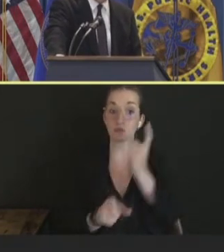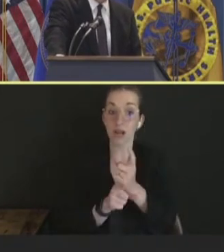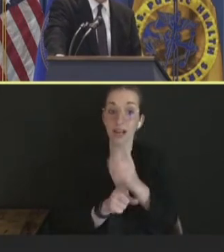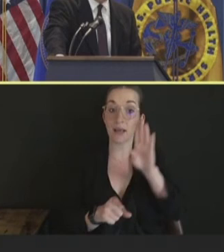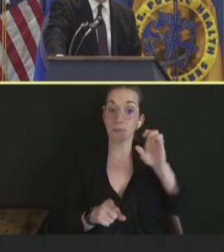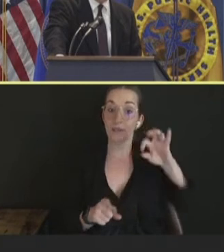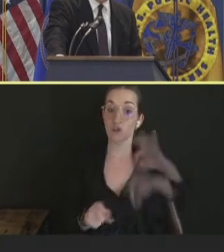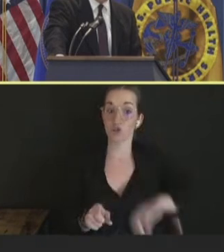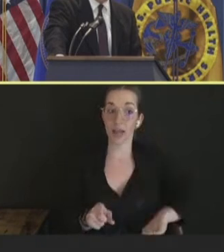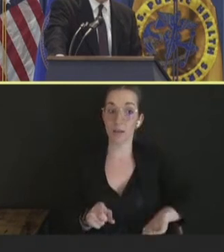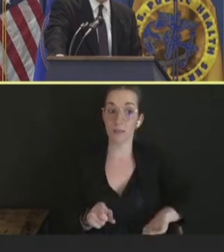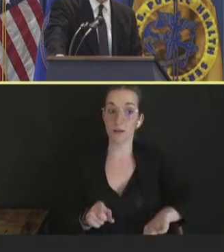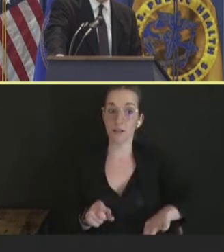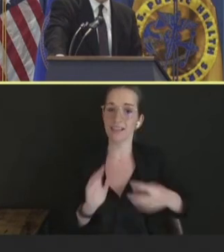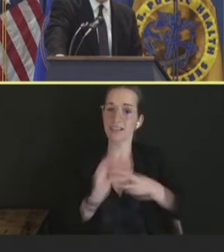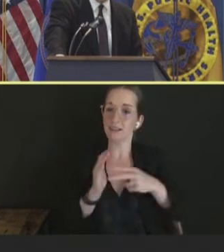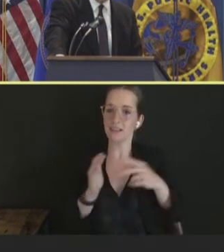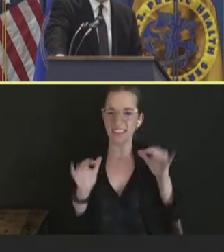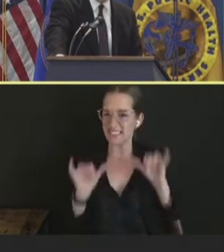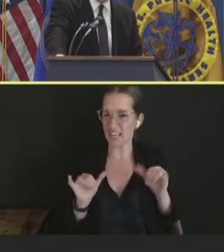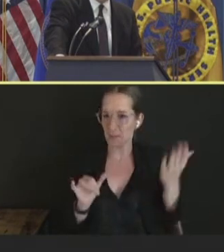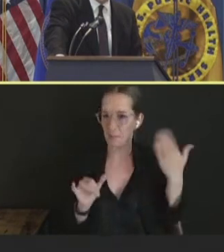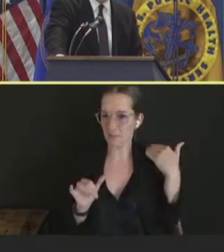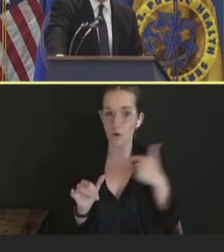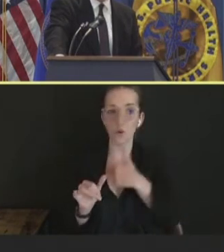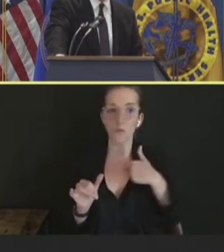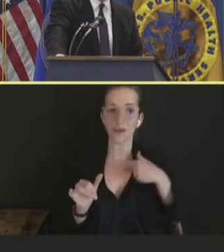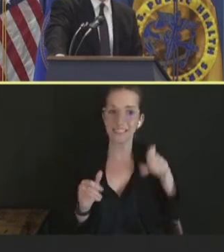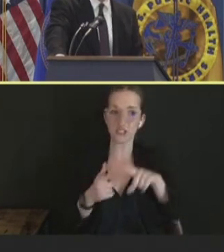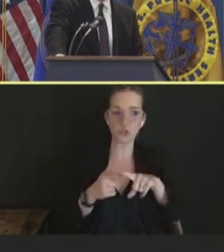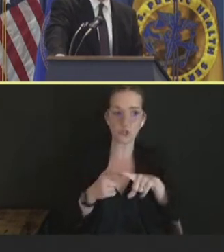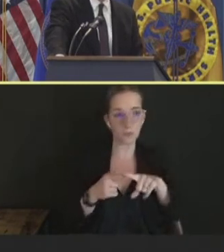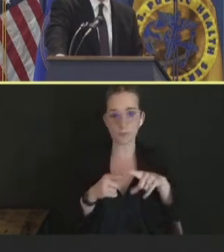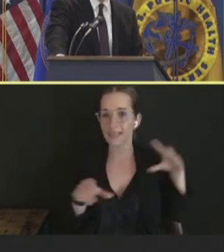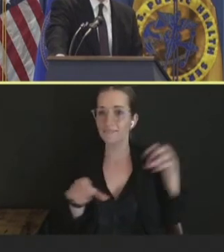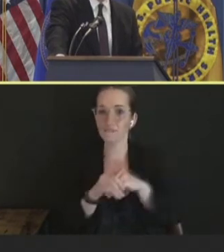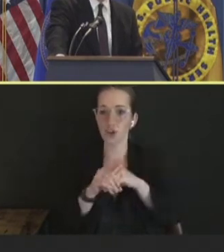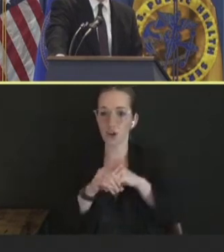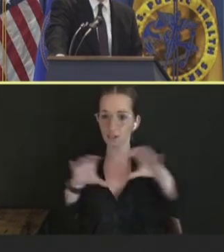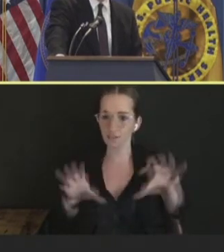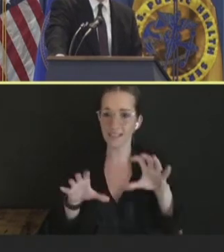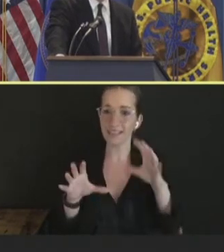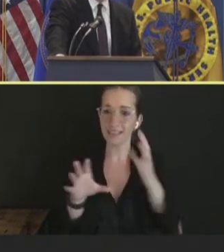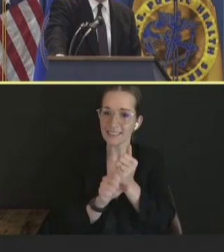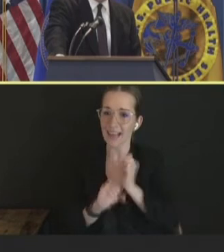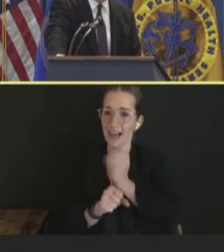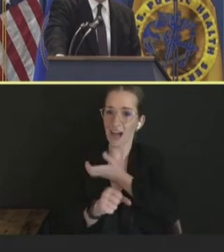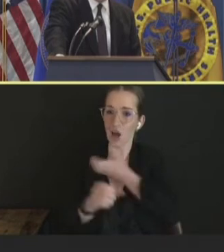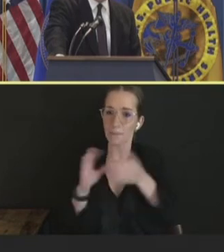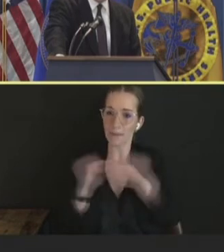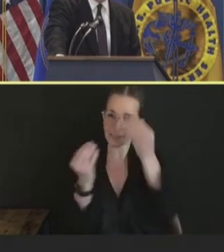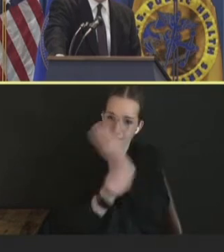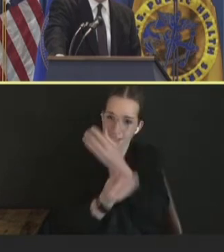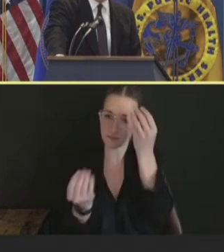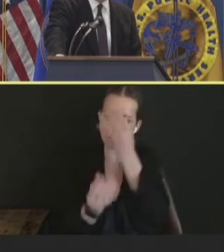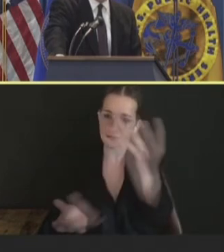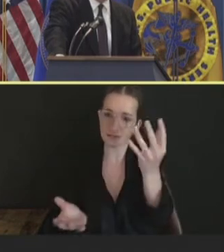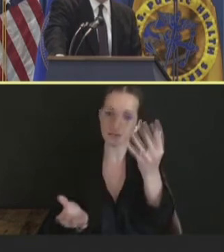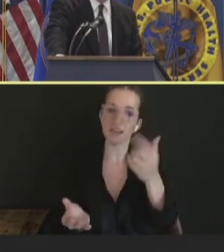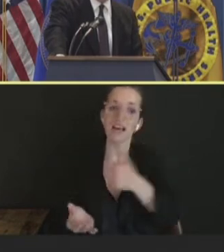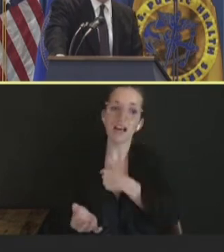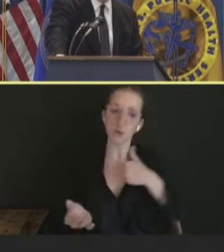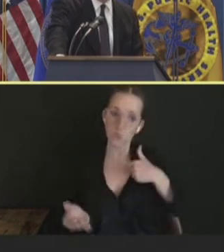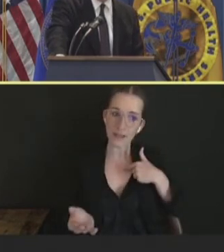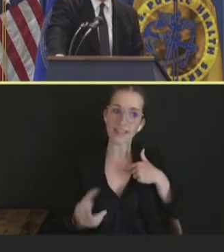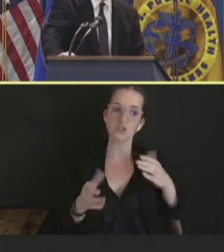out in front, getting our messaging in first. And to support this, we recommend that HHS invest in